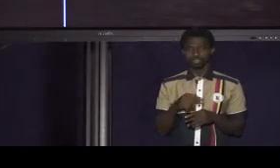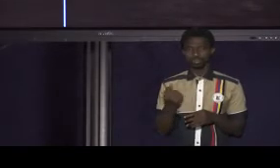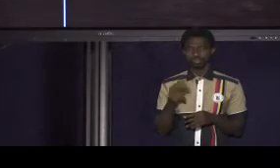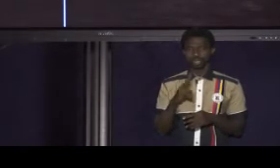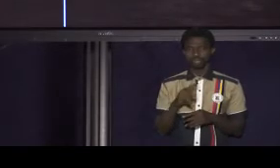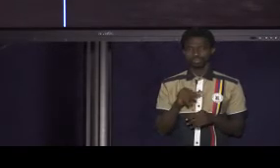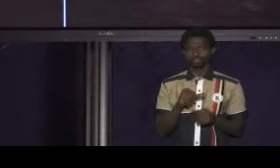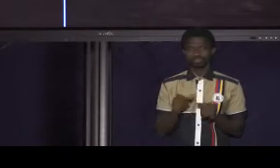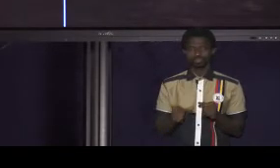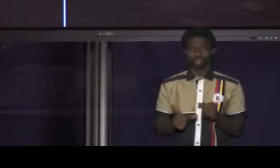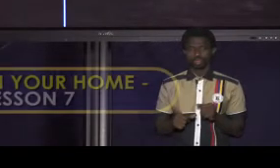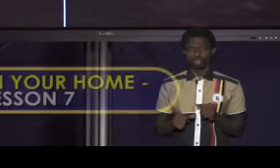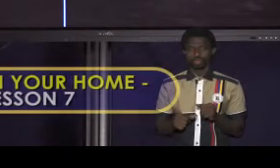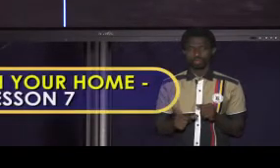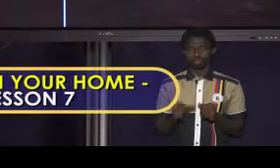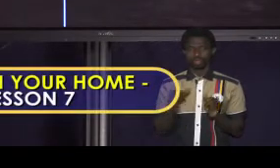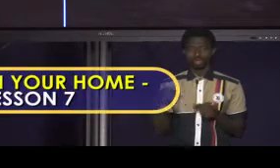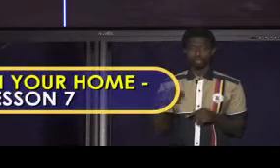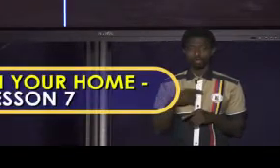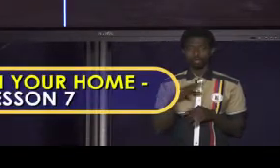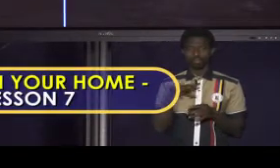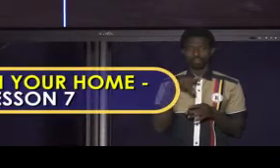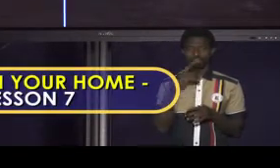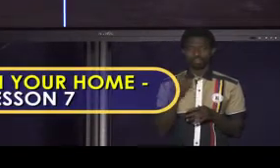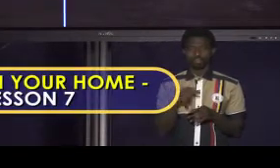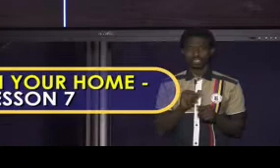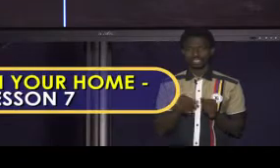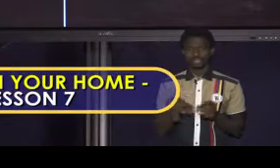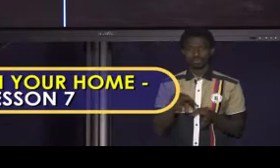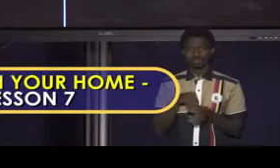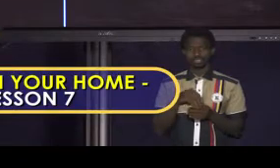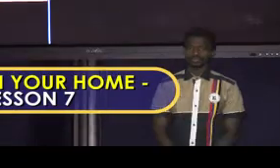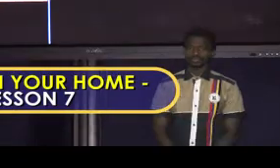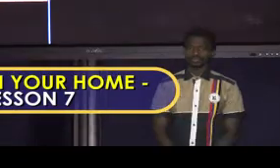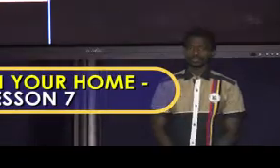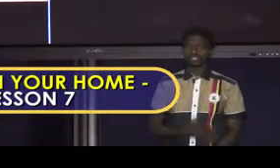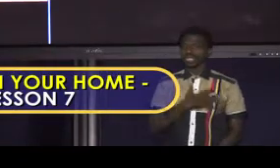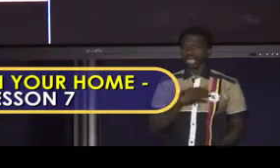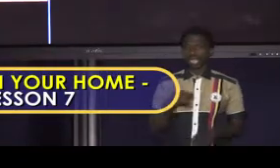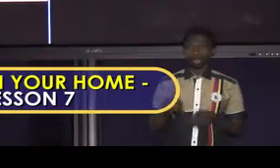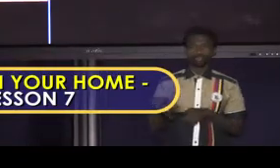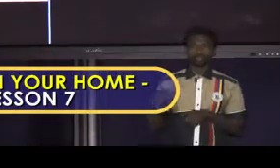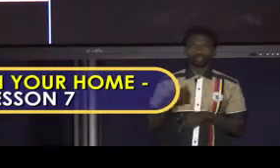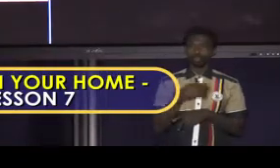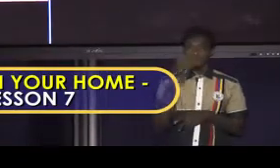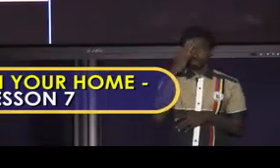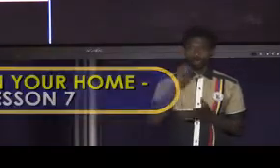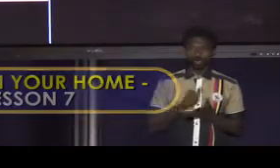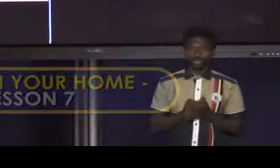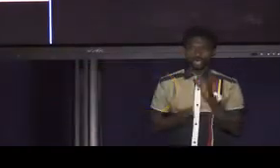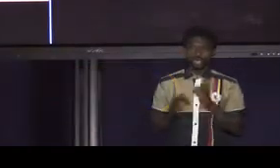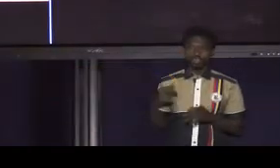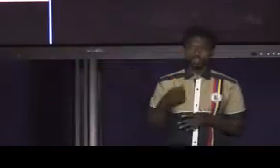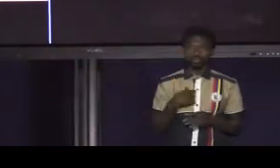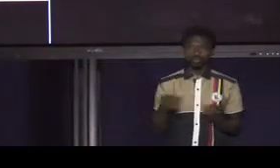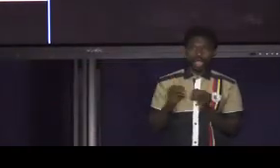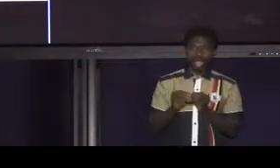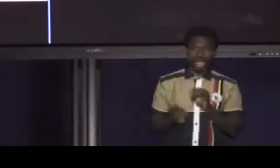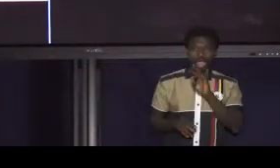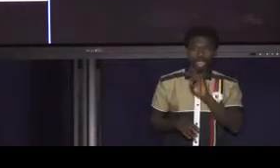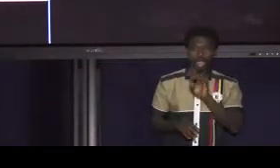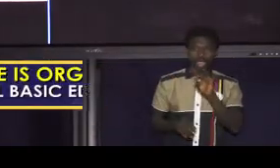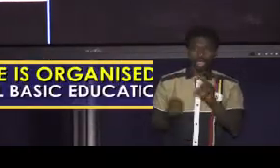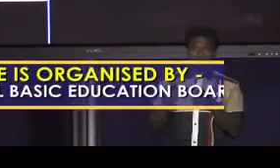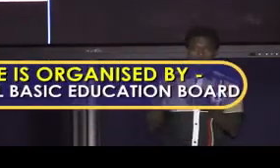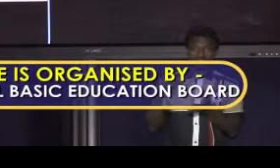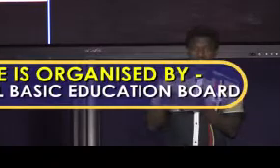But can we find this angle inside? But of course, we can. And so we know that if we had 78 to this